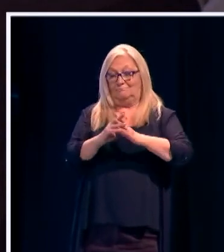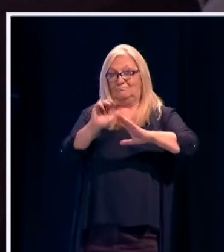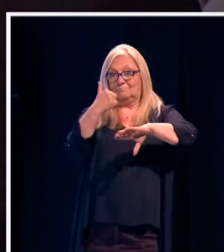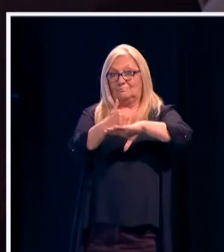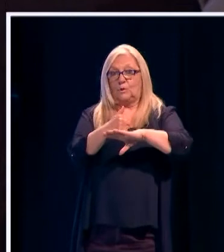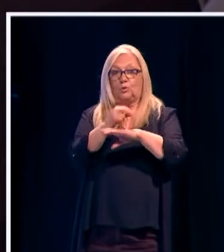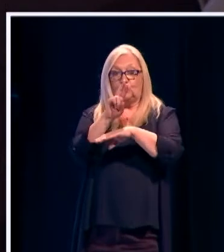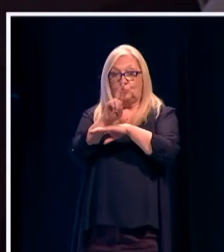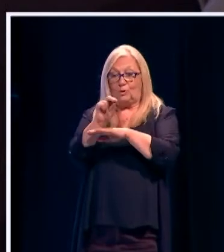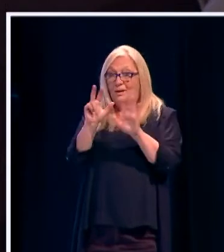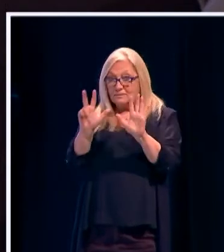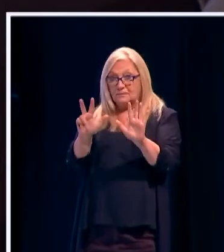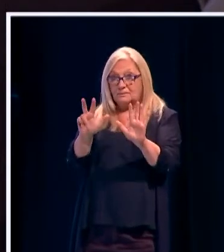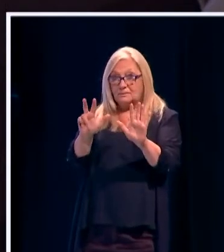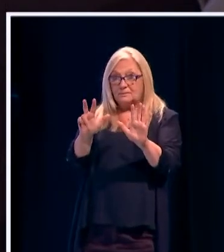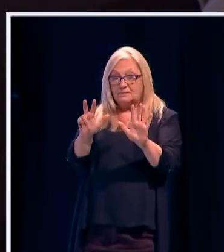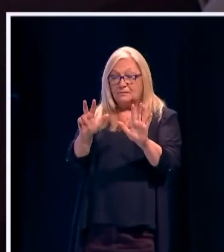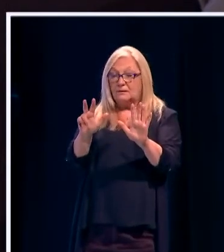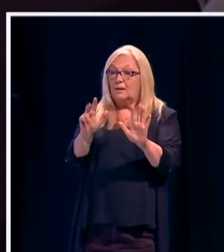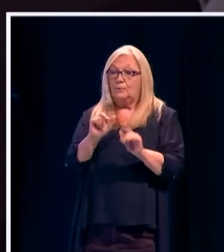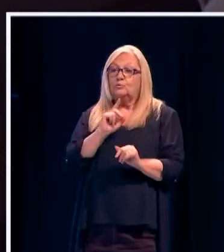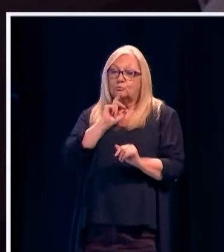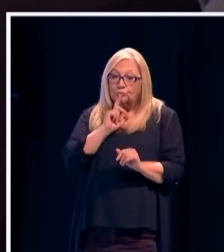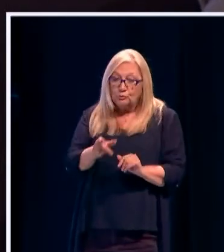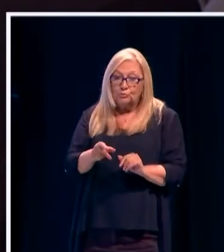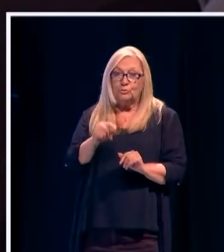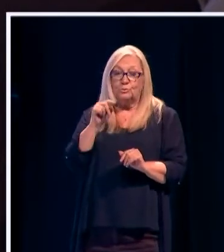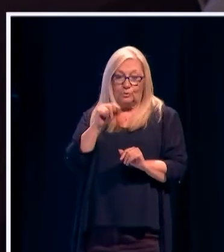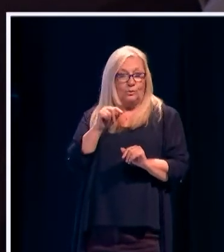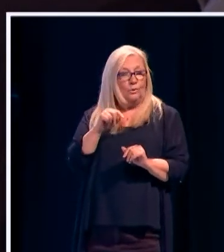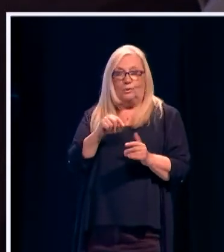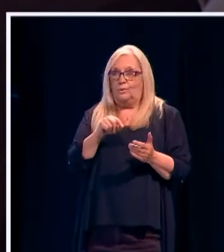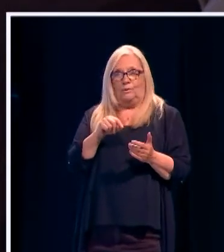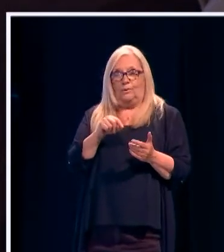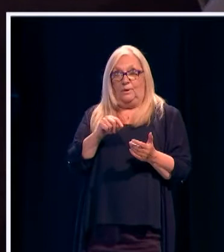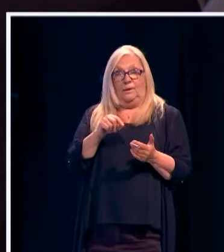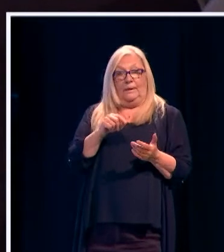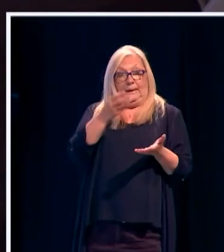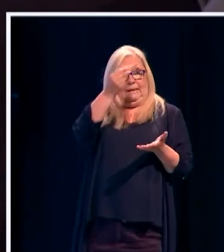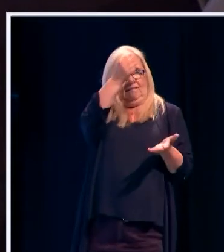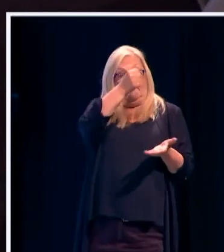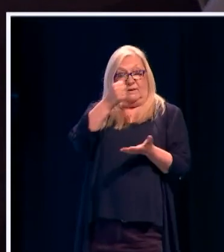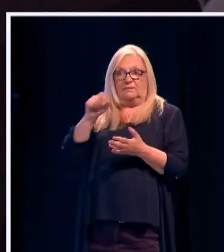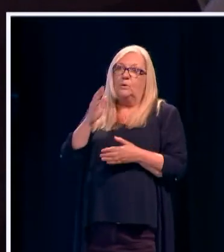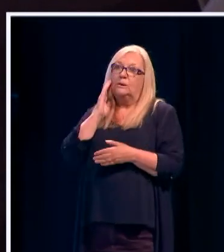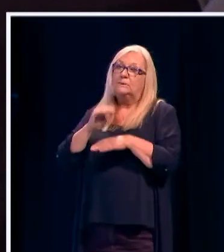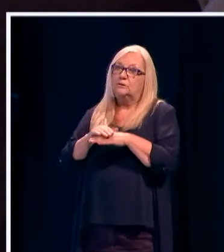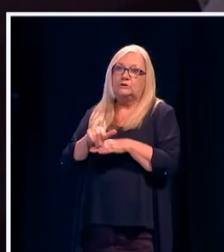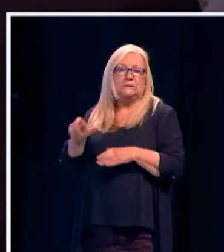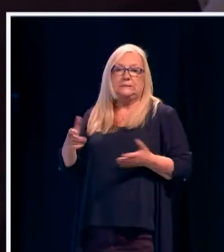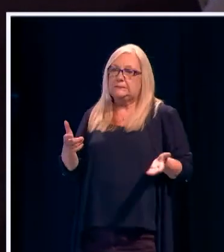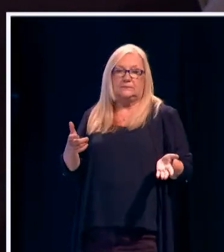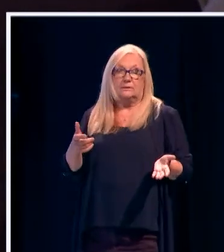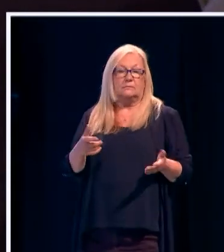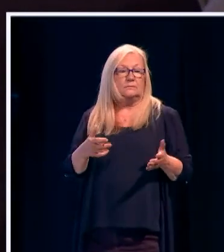but there is still a huge, huge reluctancy to fund for indigenous persons with disabilities